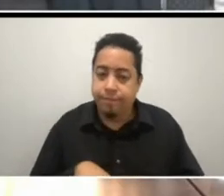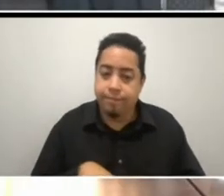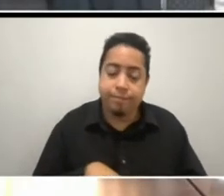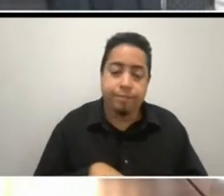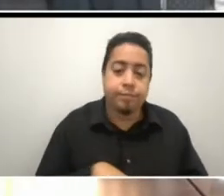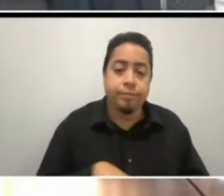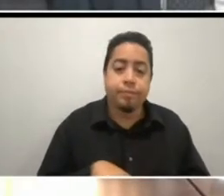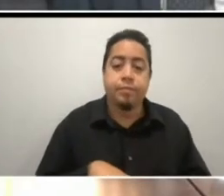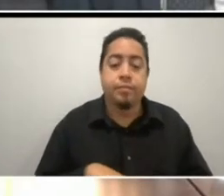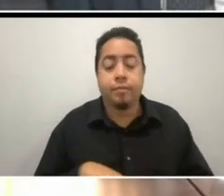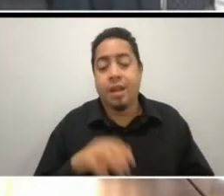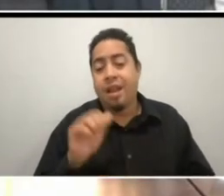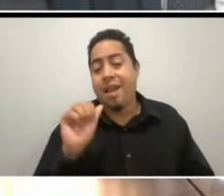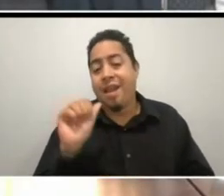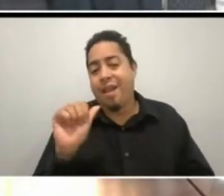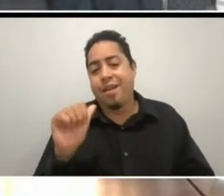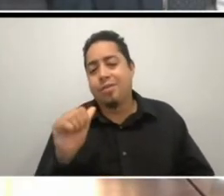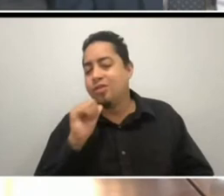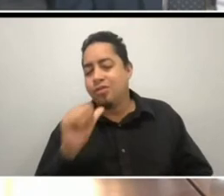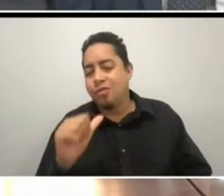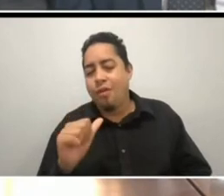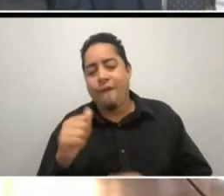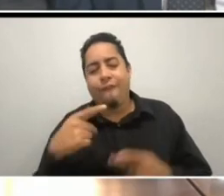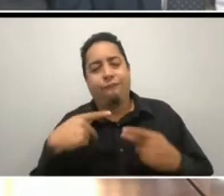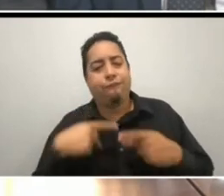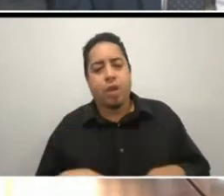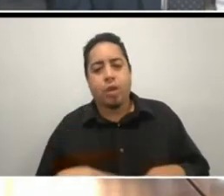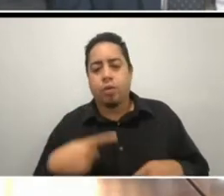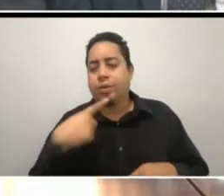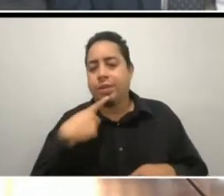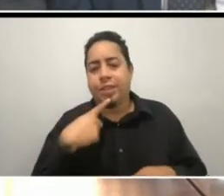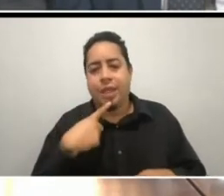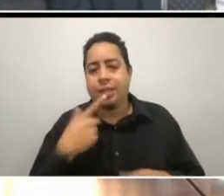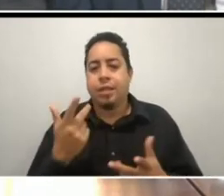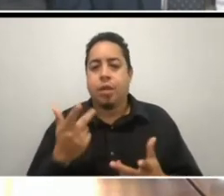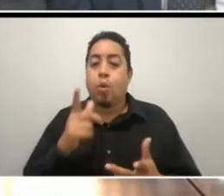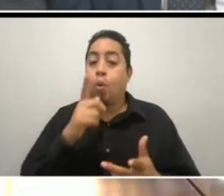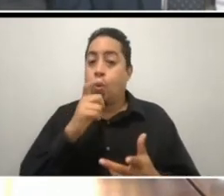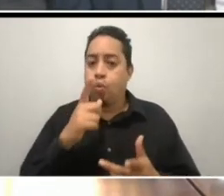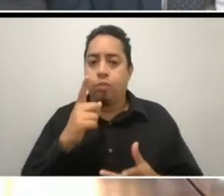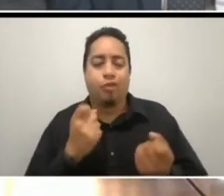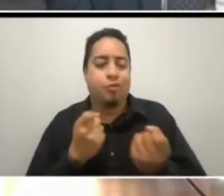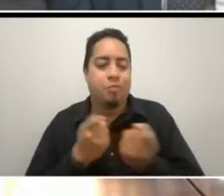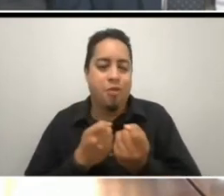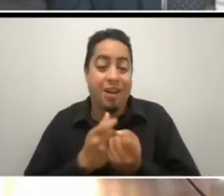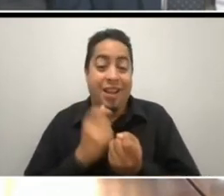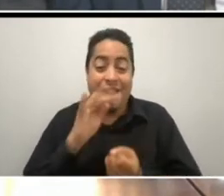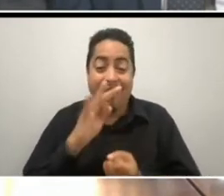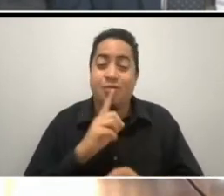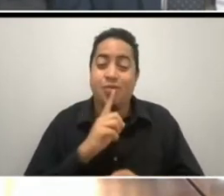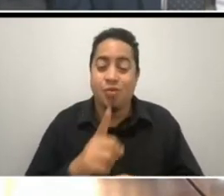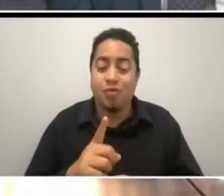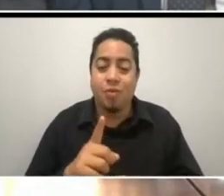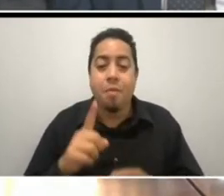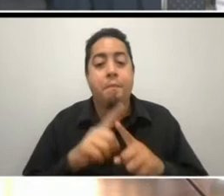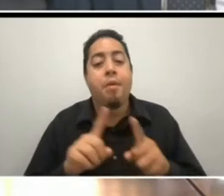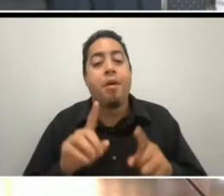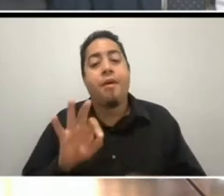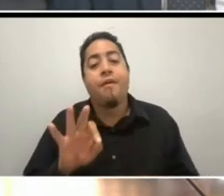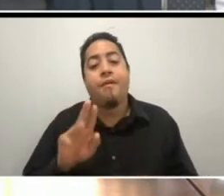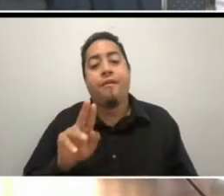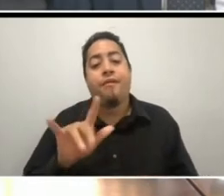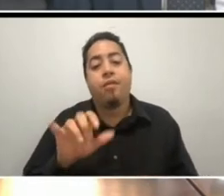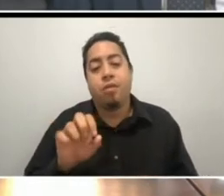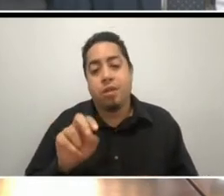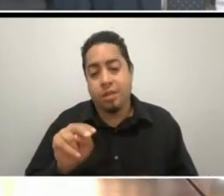There's no physical way he can know who those ballots were for, but secondarily, we had Fulton County for years has been an issue in our state when it comes